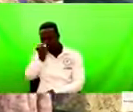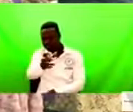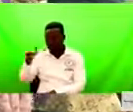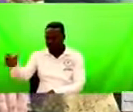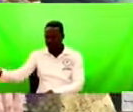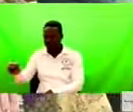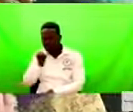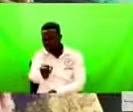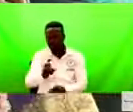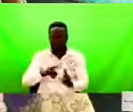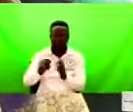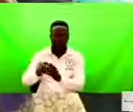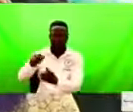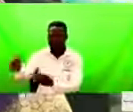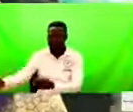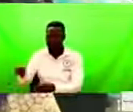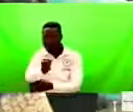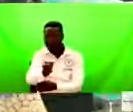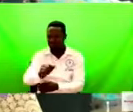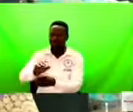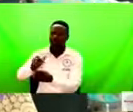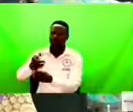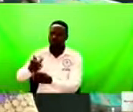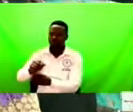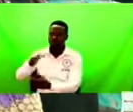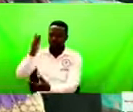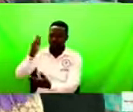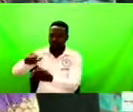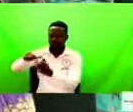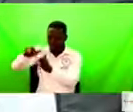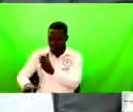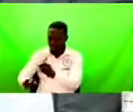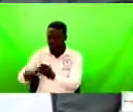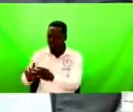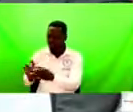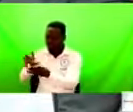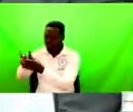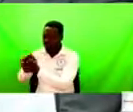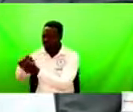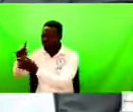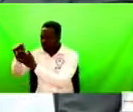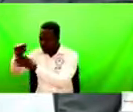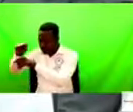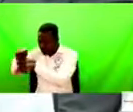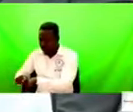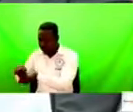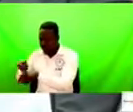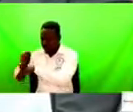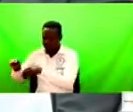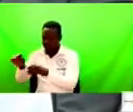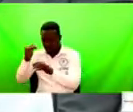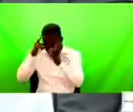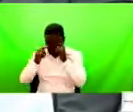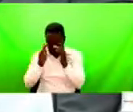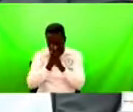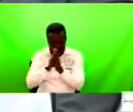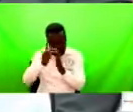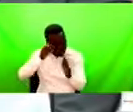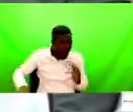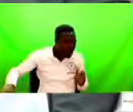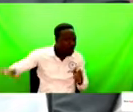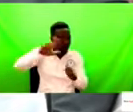the induction to the traditional ministries. Otherwise, the prayer we are going to pray for all of them will